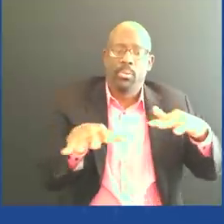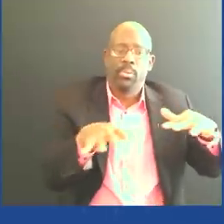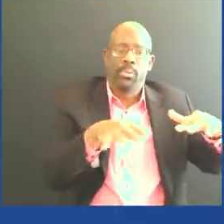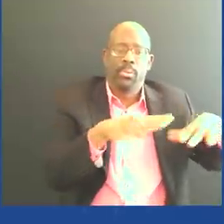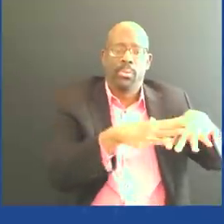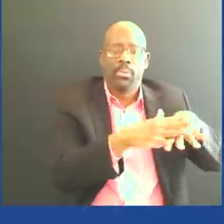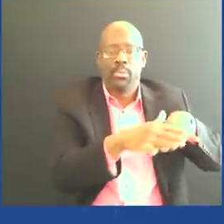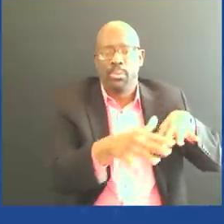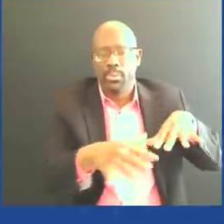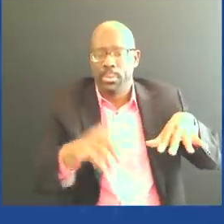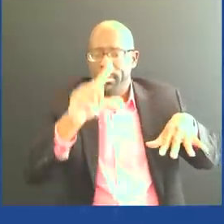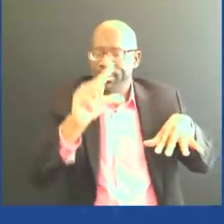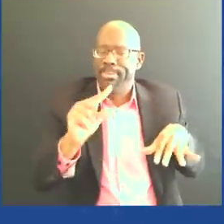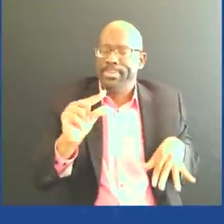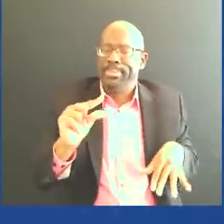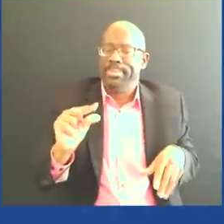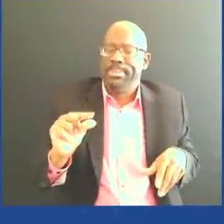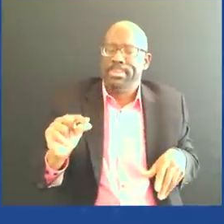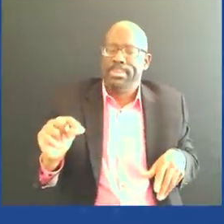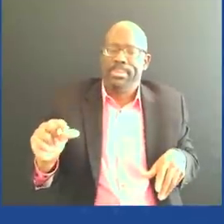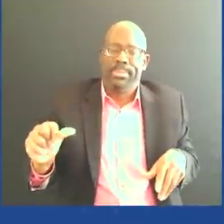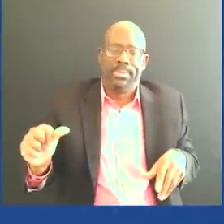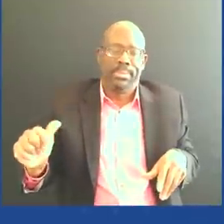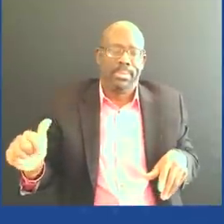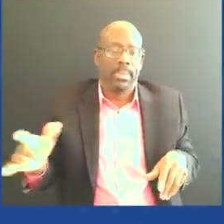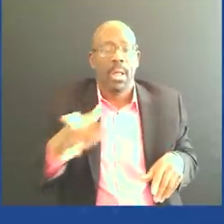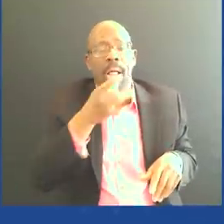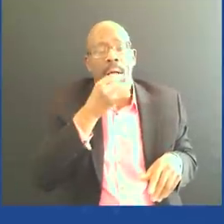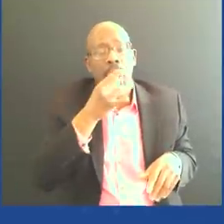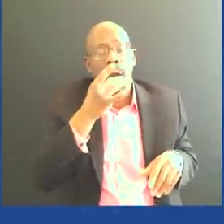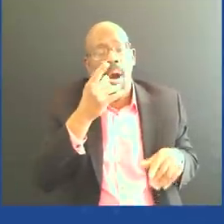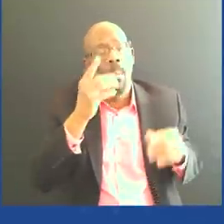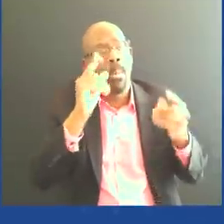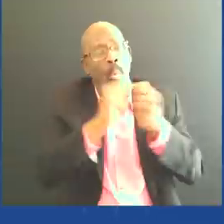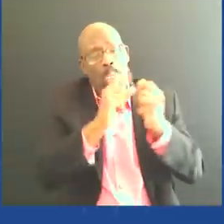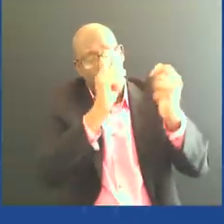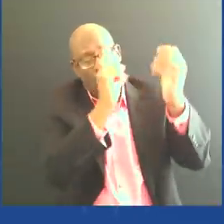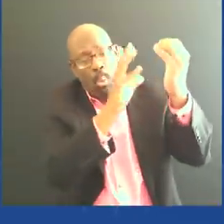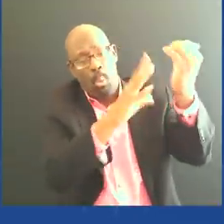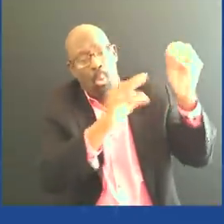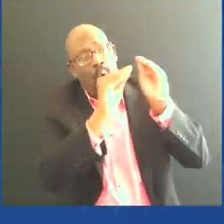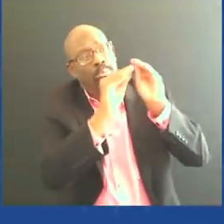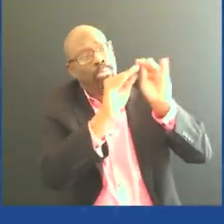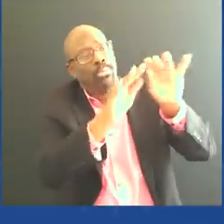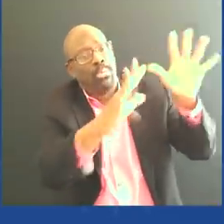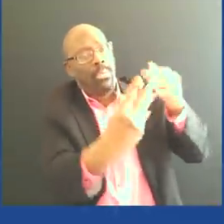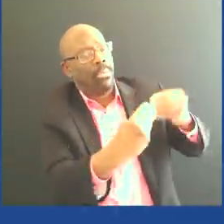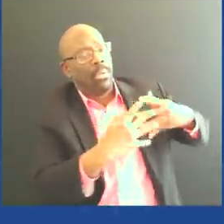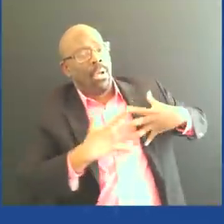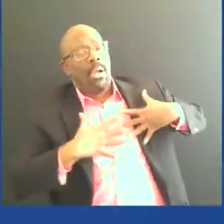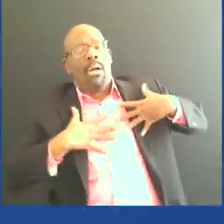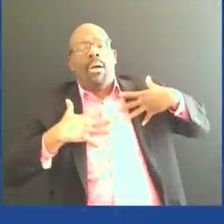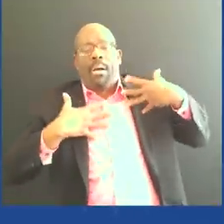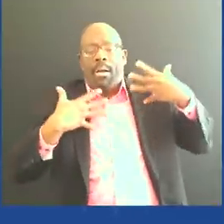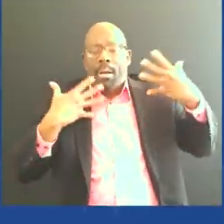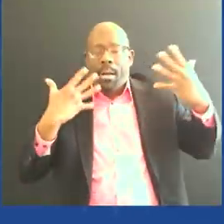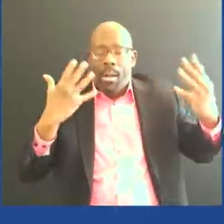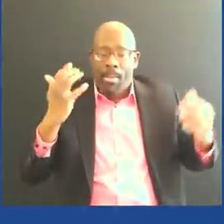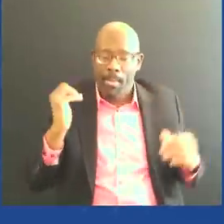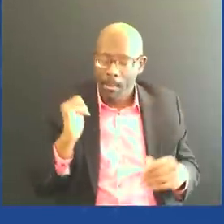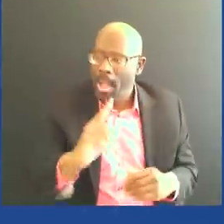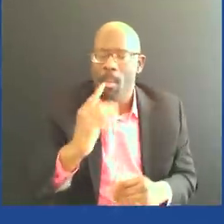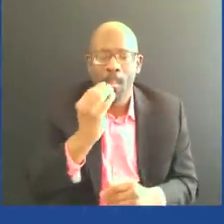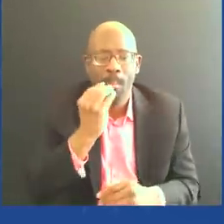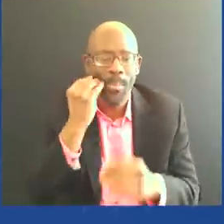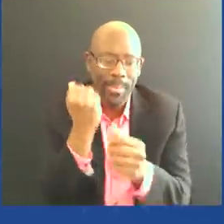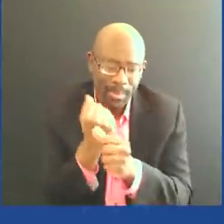berthing. May you always return home safely to the arms of the people who love you most.